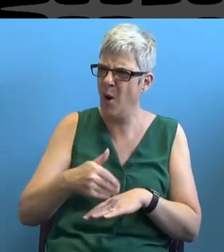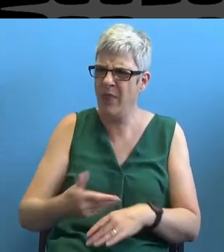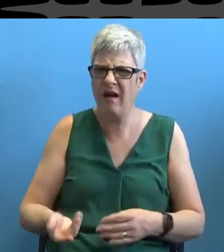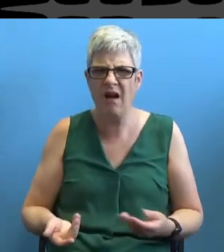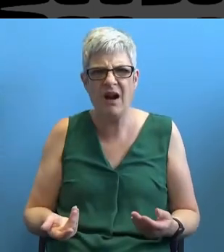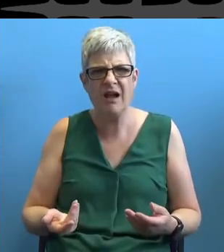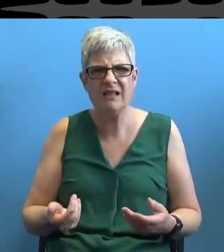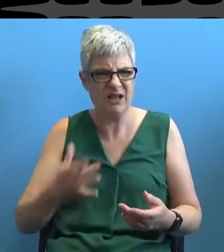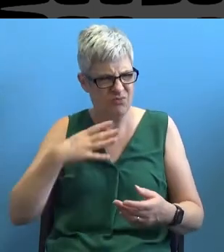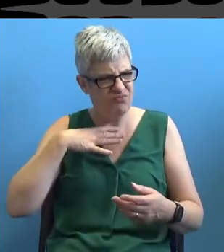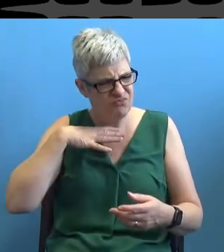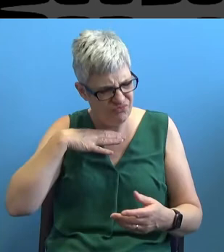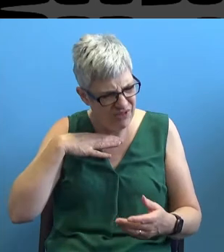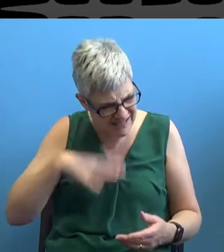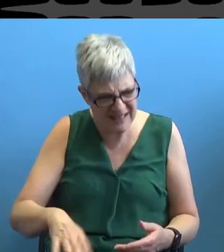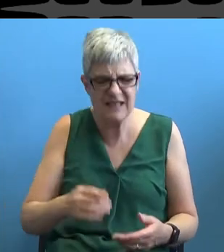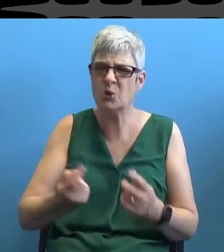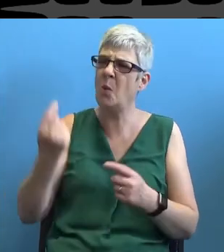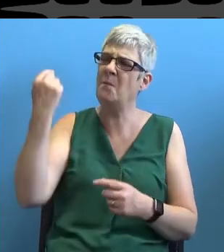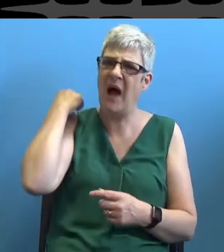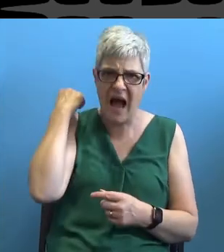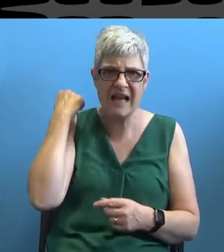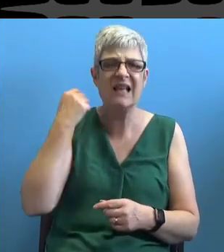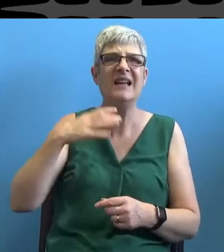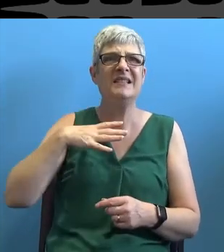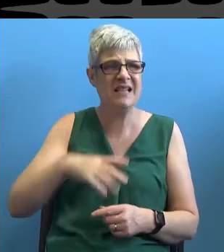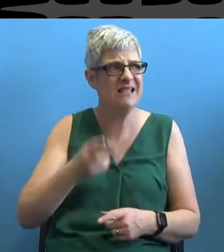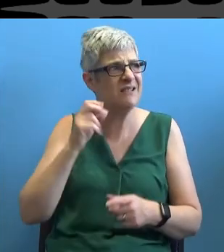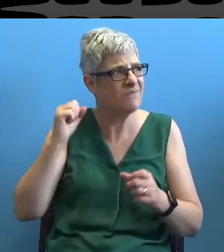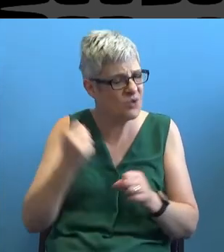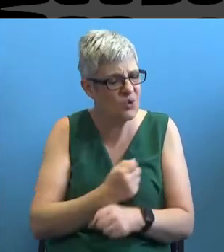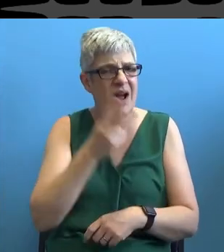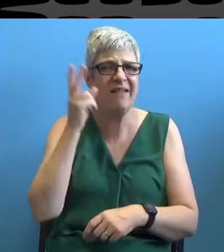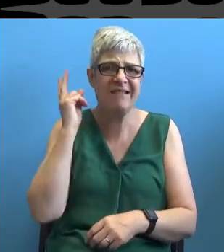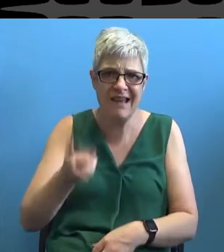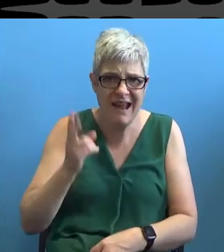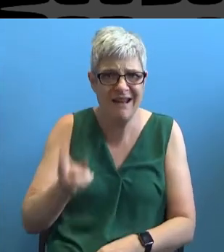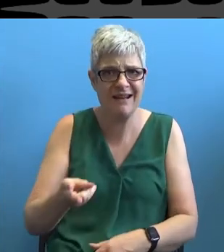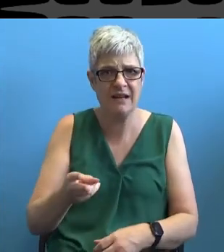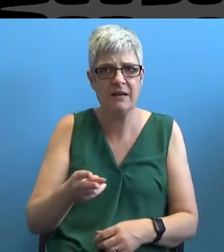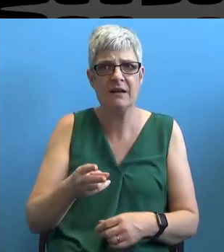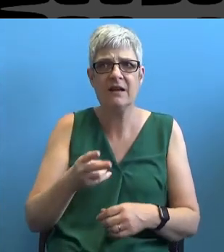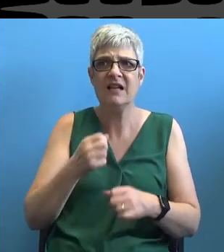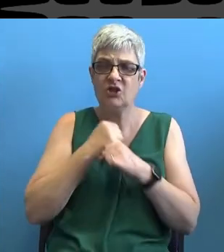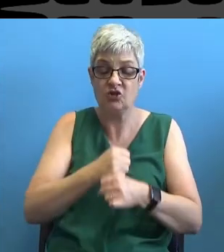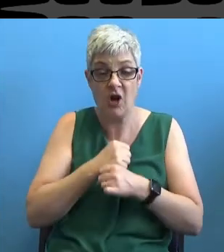back? Do I really need to do this again? Is church that important? Is it worth it?